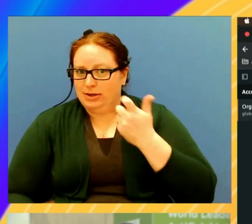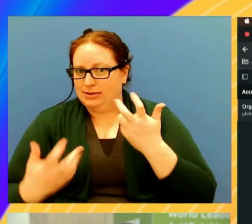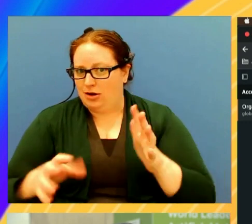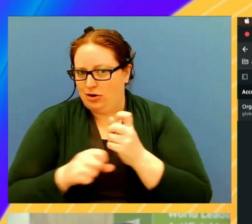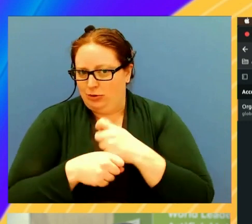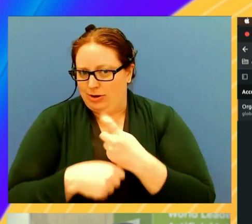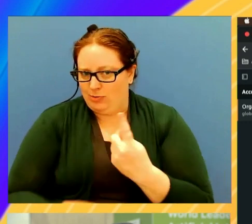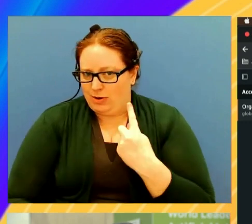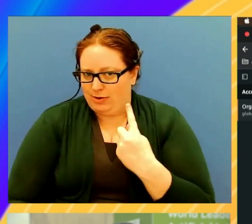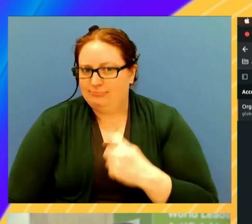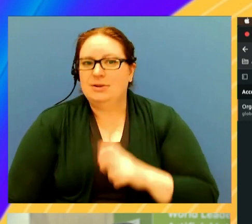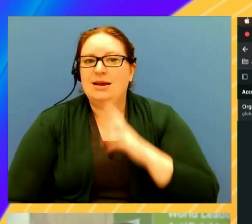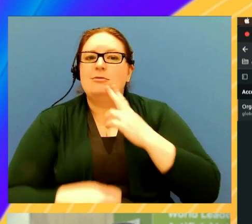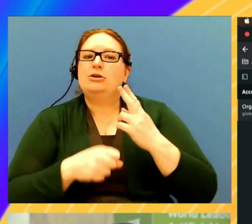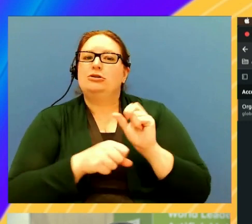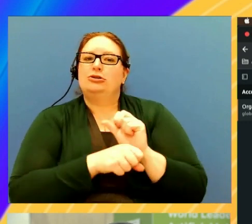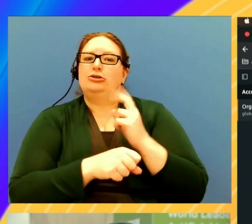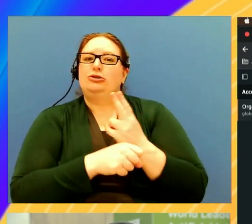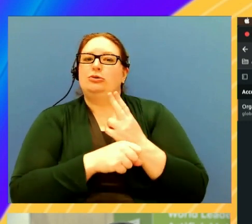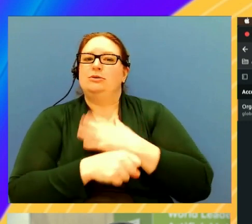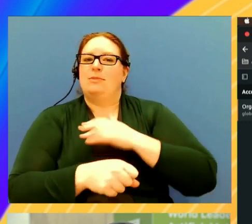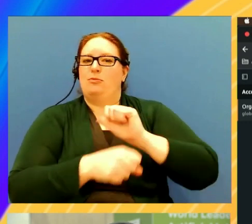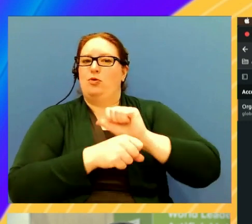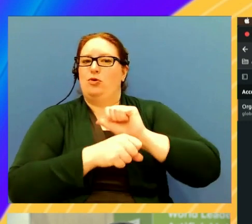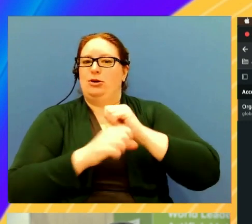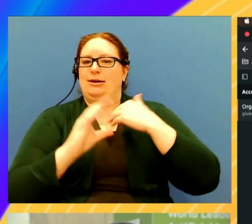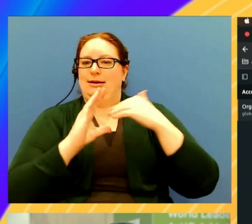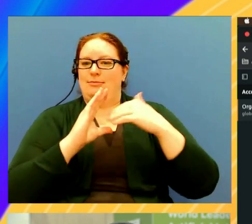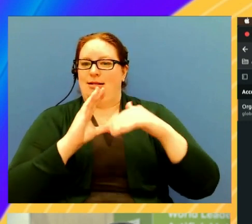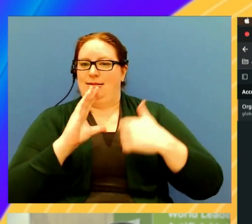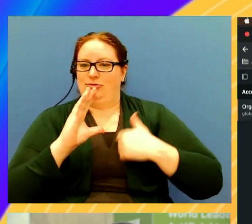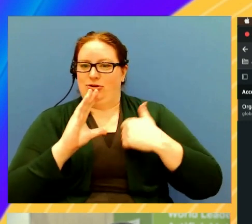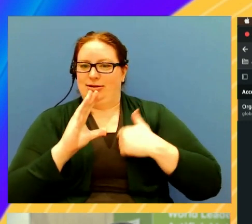use my work email address.